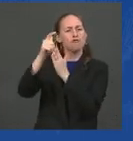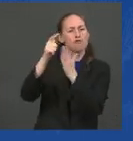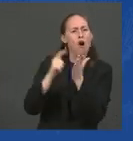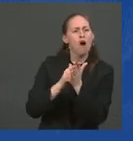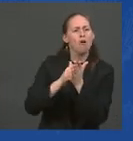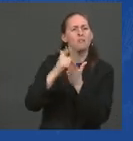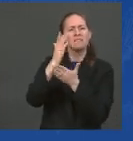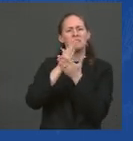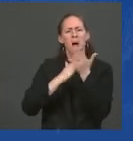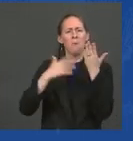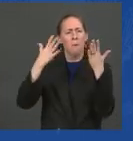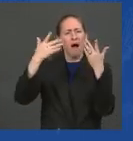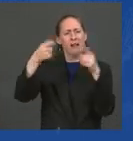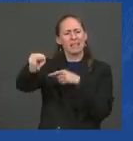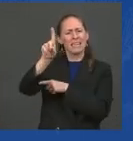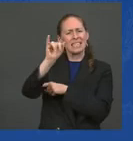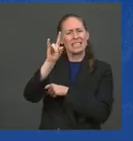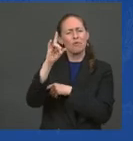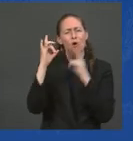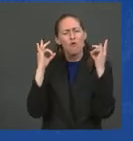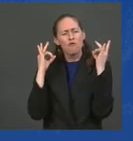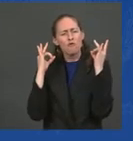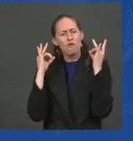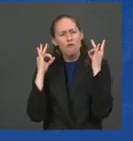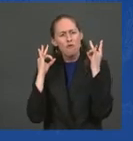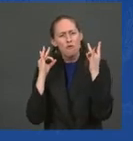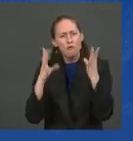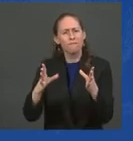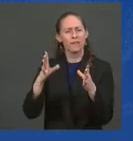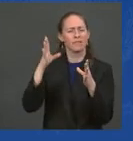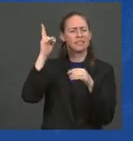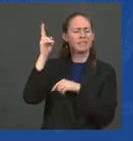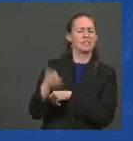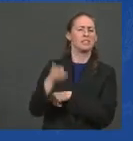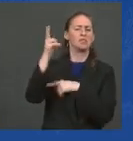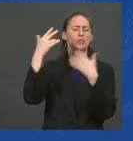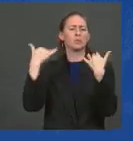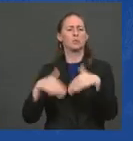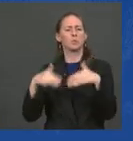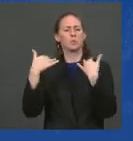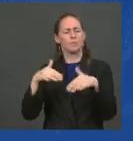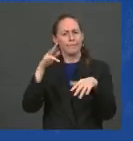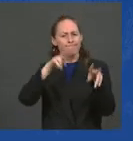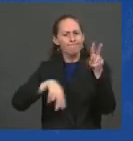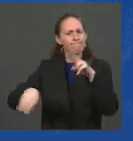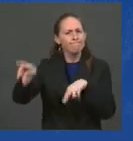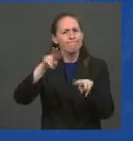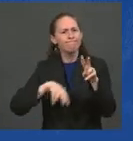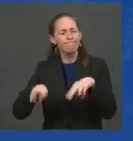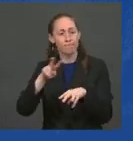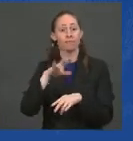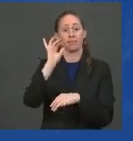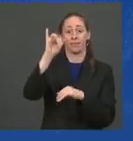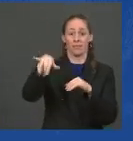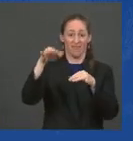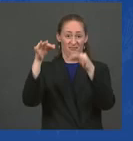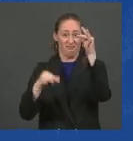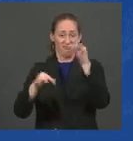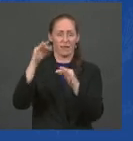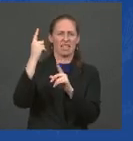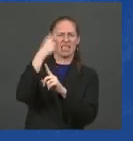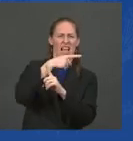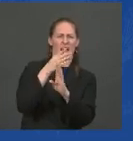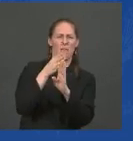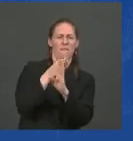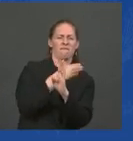horrific criminals in recorded history? 1 year earlier, in November of 1945, the chief prosecutor for the United